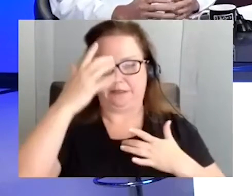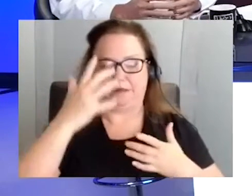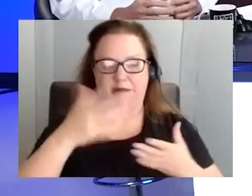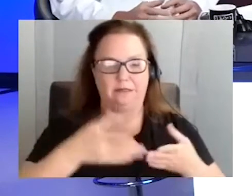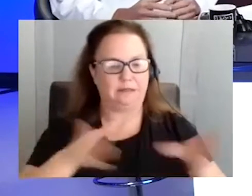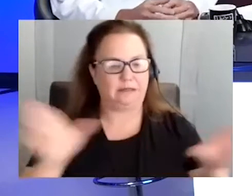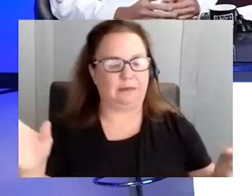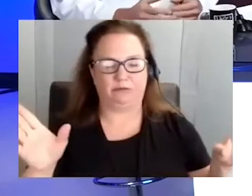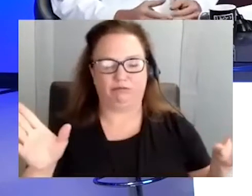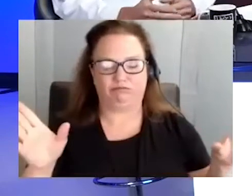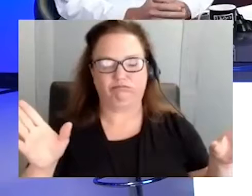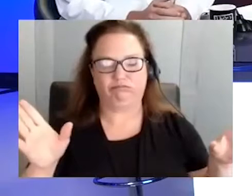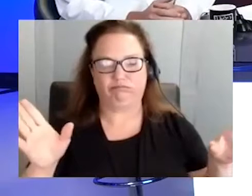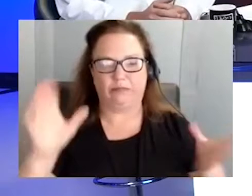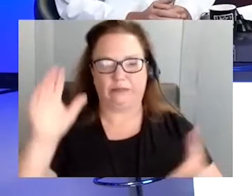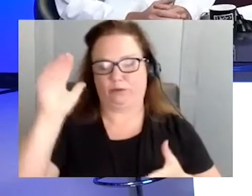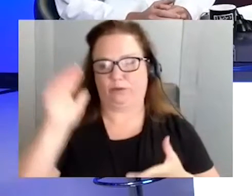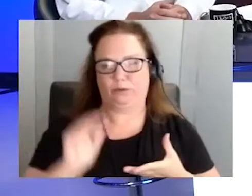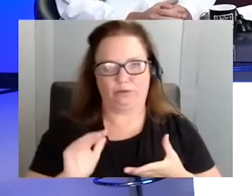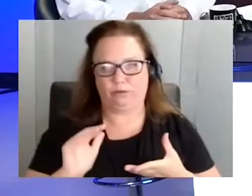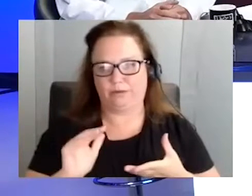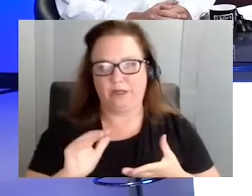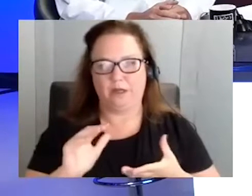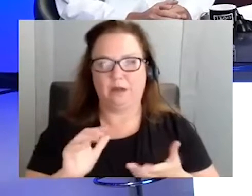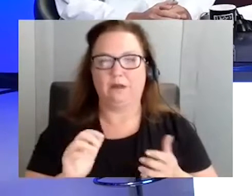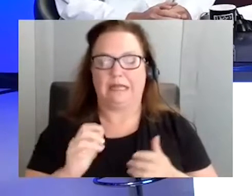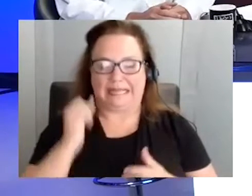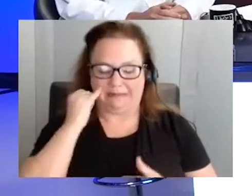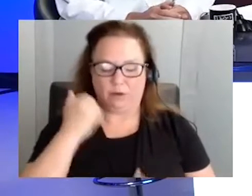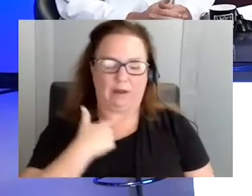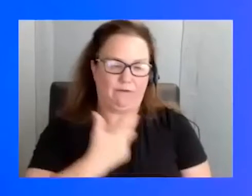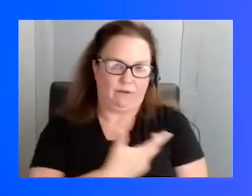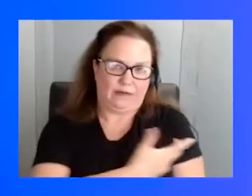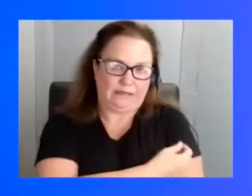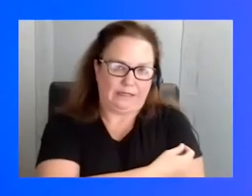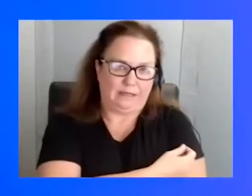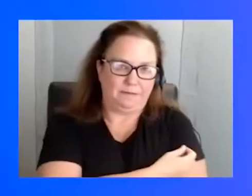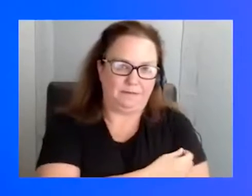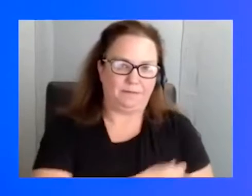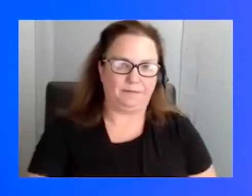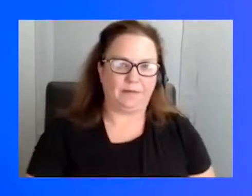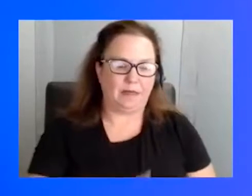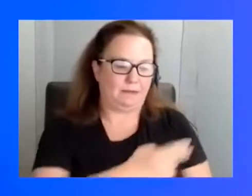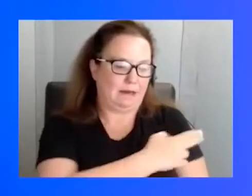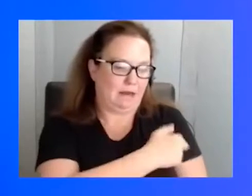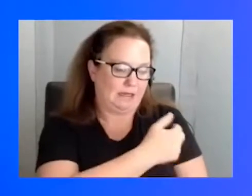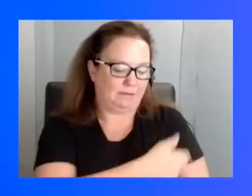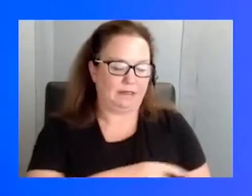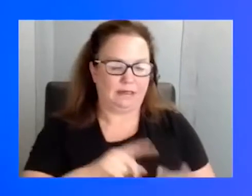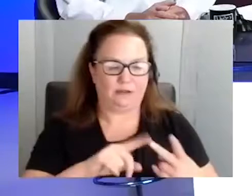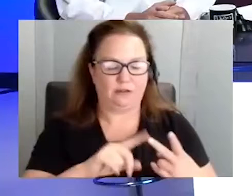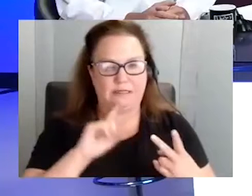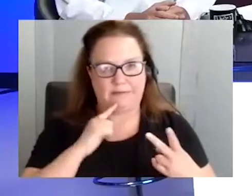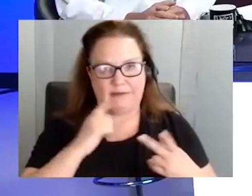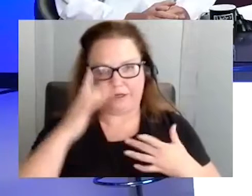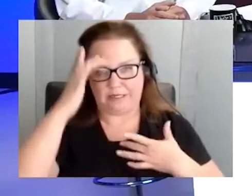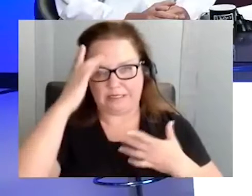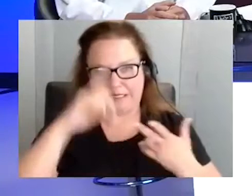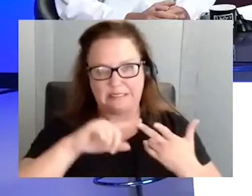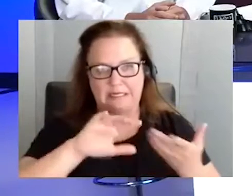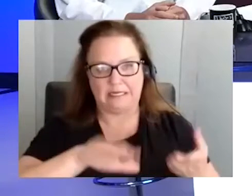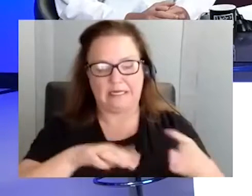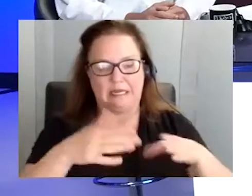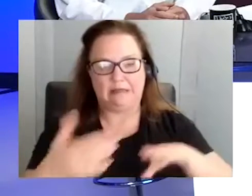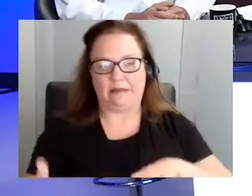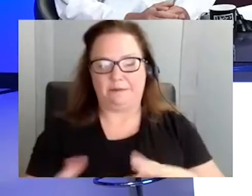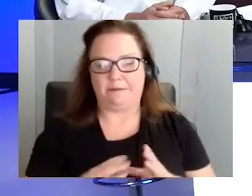is reduced with vaccination, but especially hospitalization, severe disease, and death. Okay, Holly wants to know, what are your